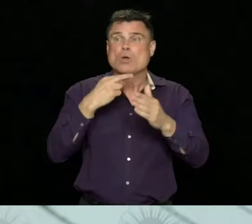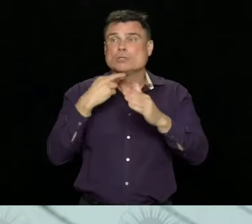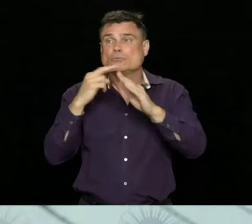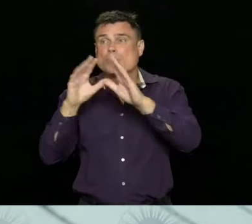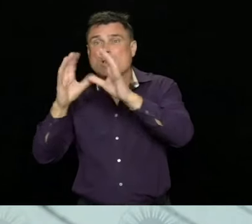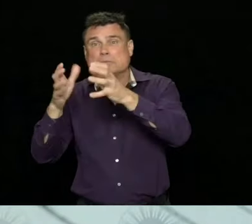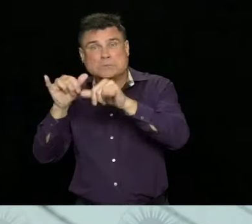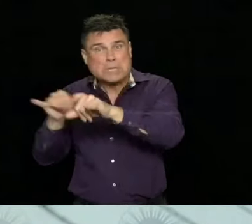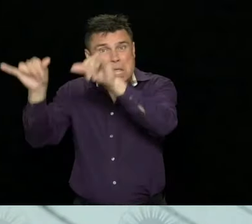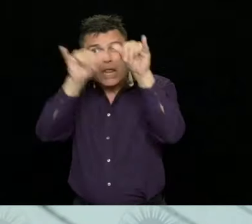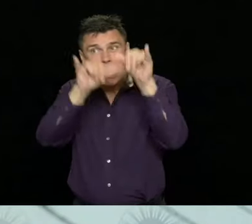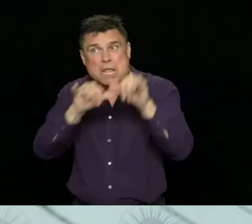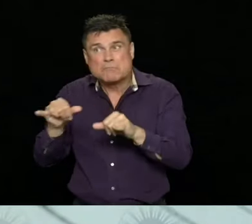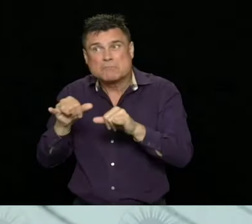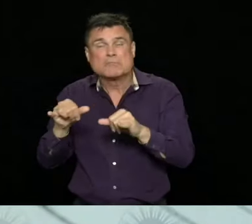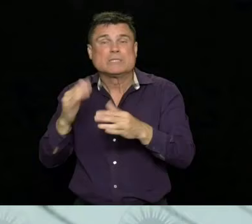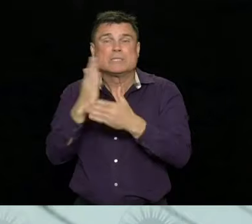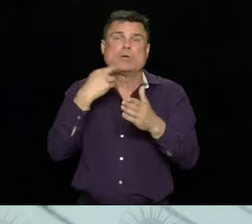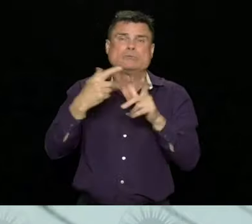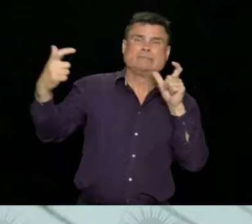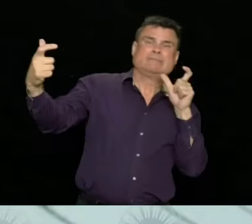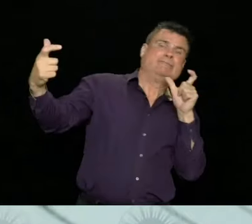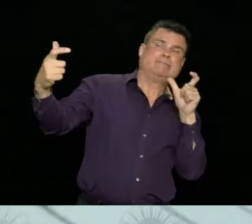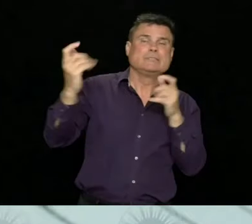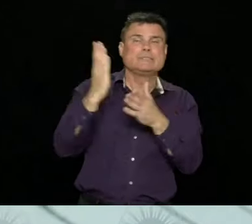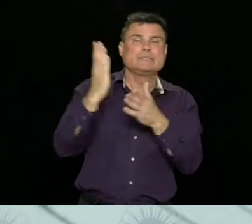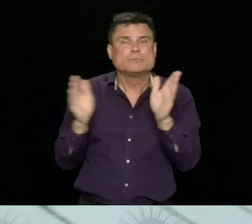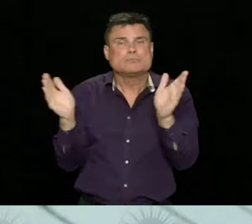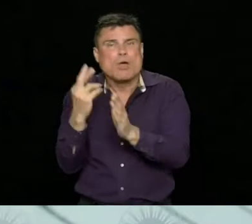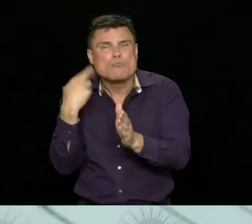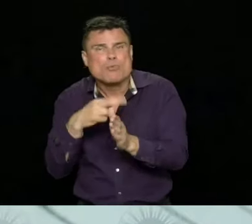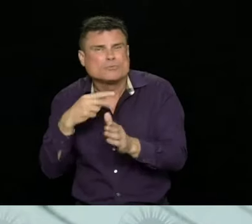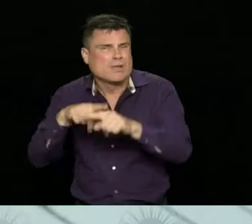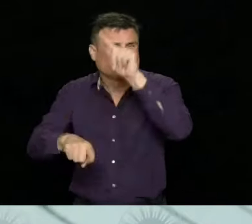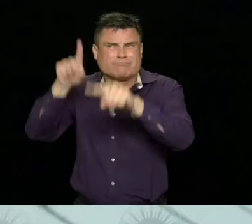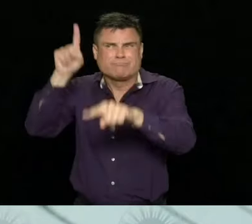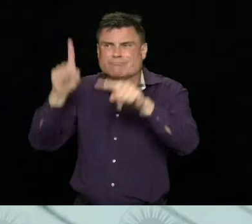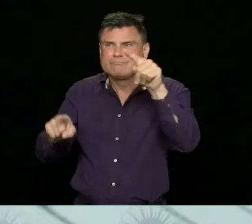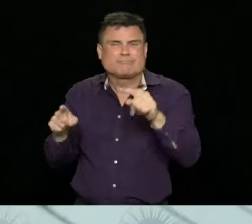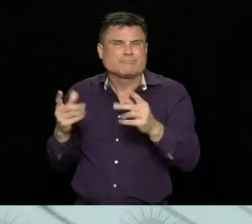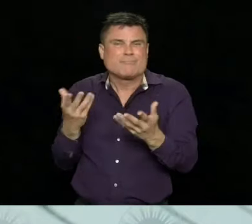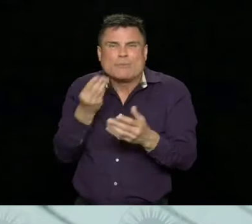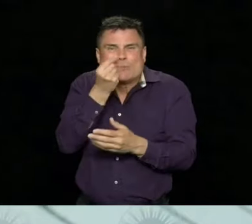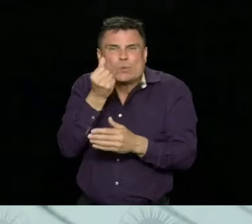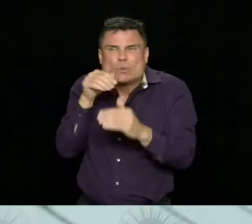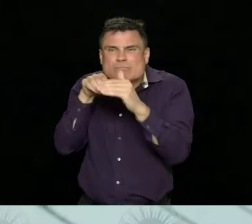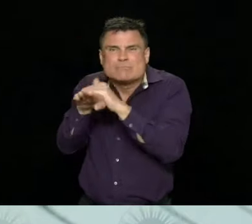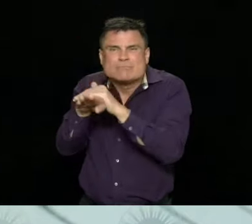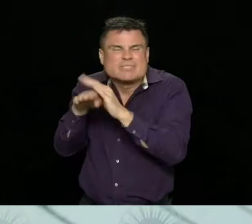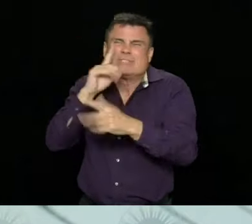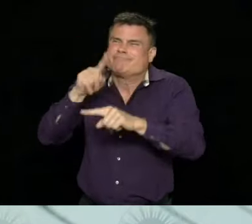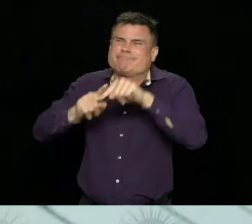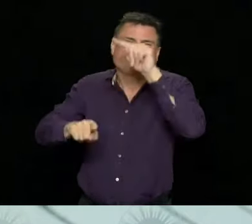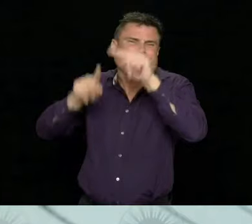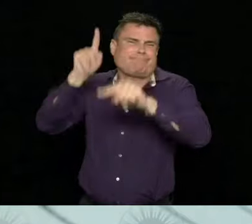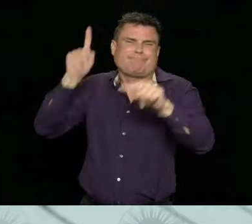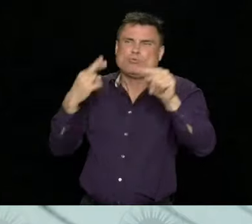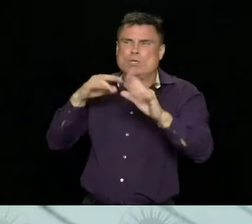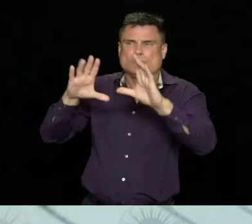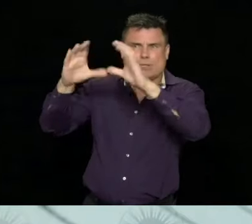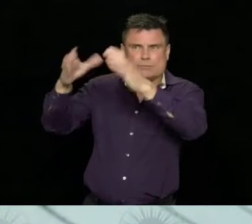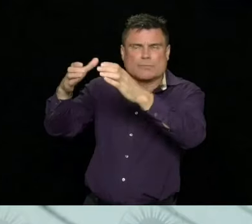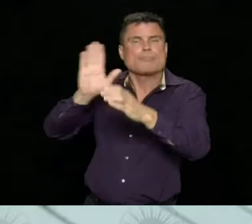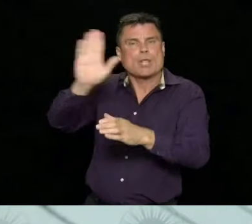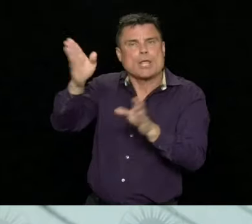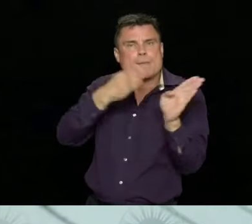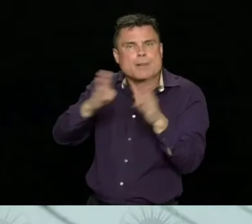a smaller restaurant with maybe a smaller capacity. So each one of them will have their own plan. Hair salons, some are large, some